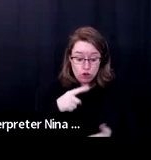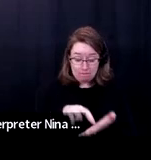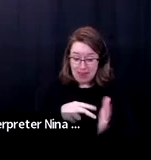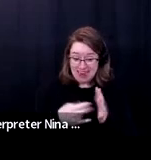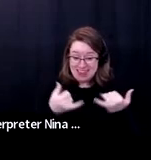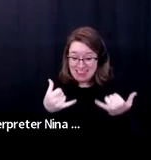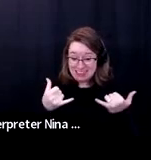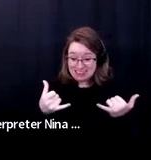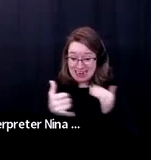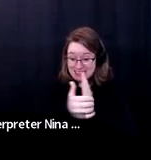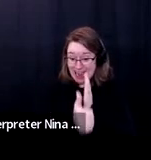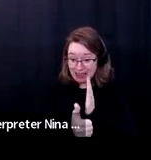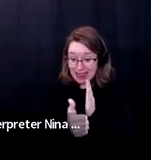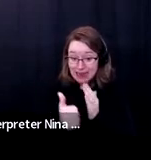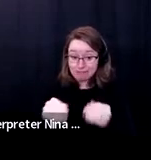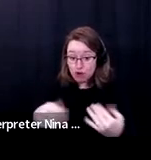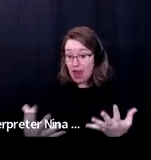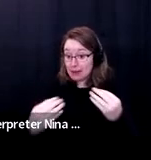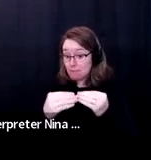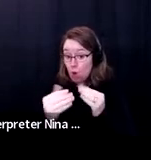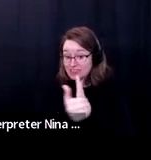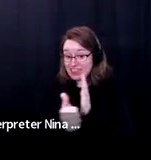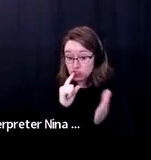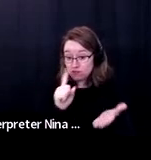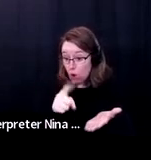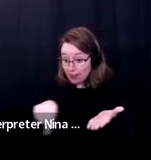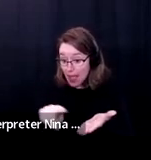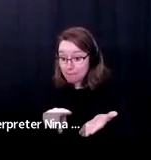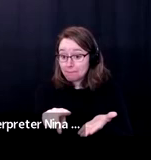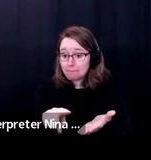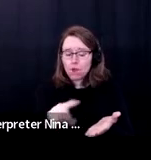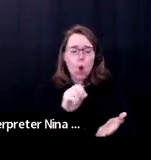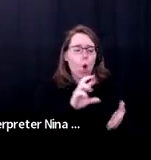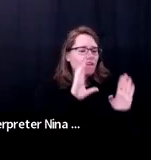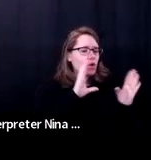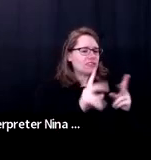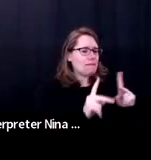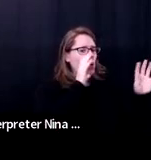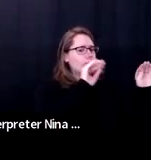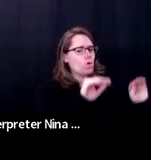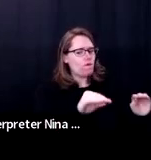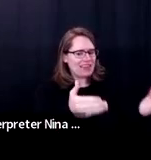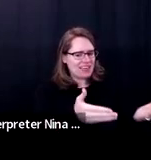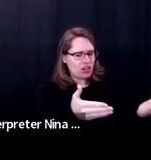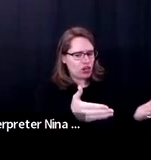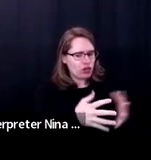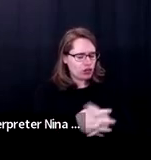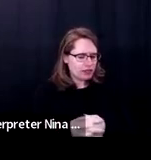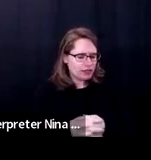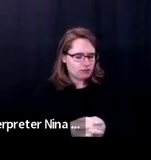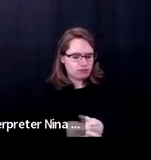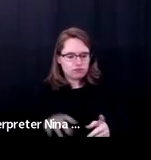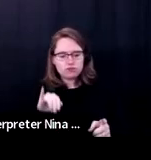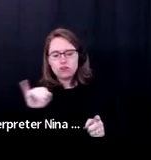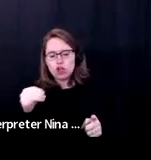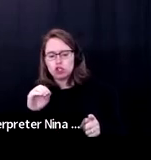have upskilling them? One seems population based, the other one seems more like training. Well, I think